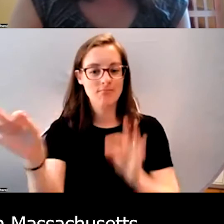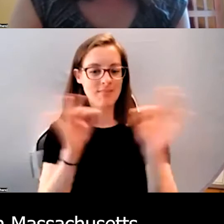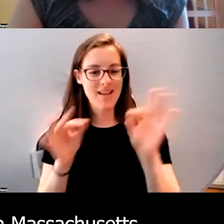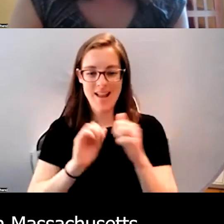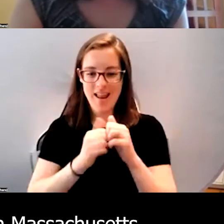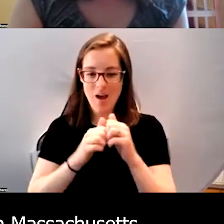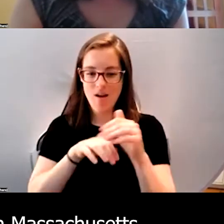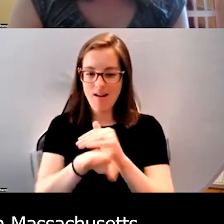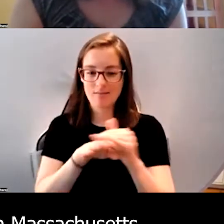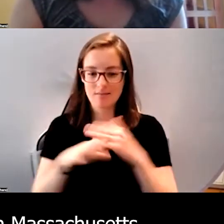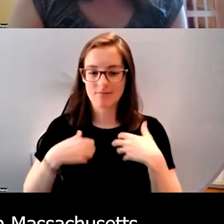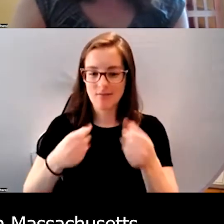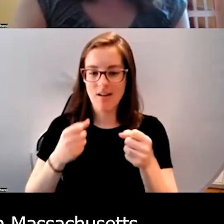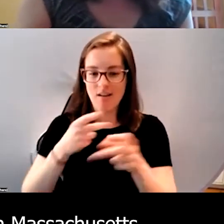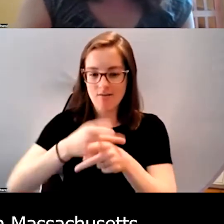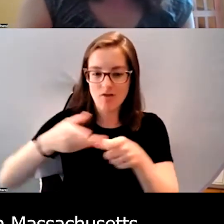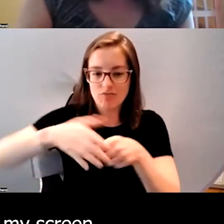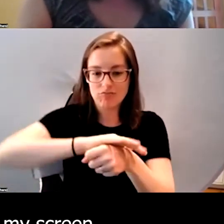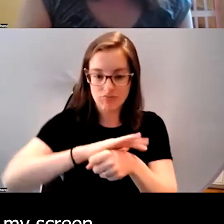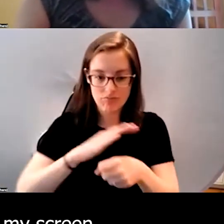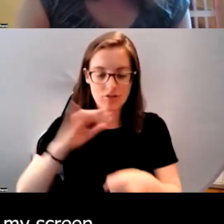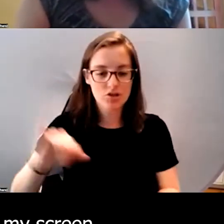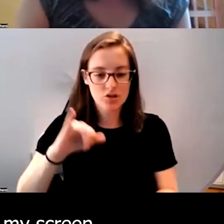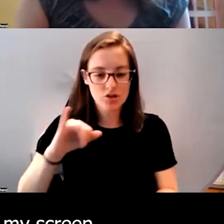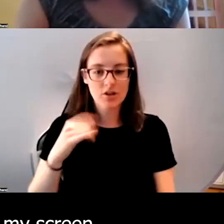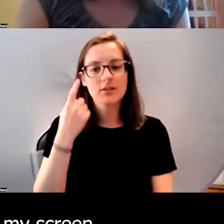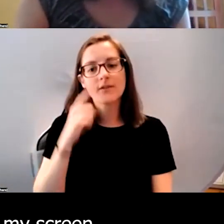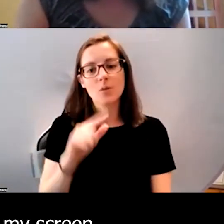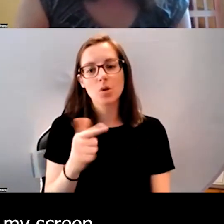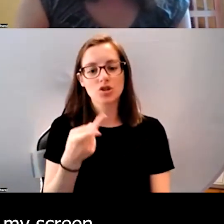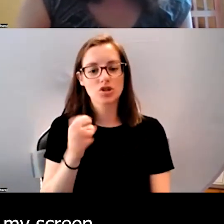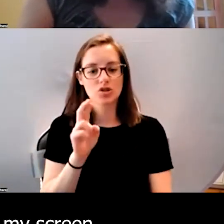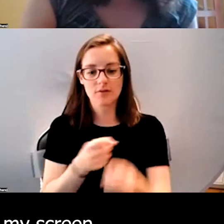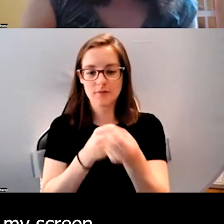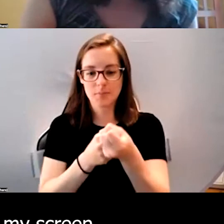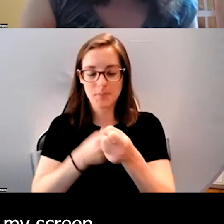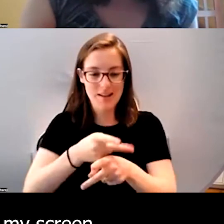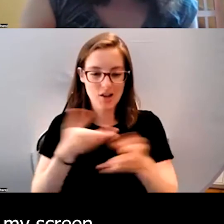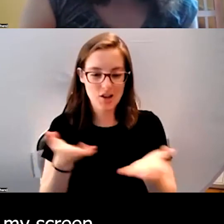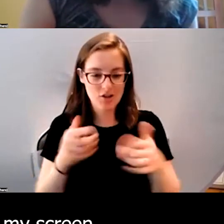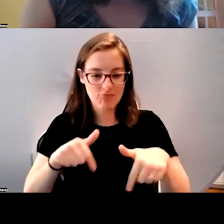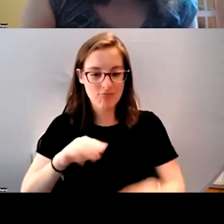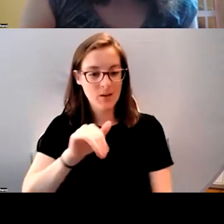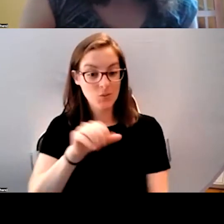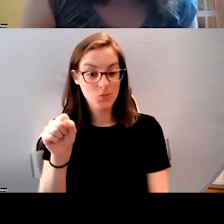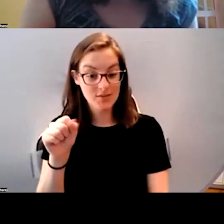gender affirming care in Massachusetts. So I'm going to share my screen.